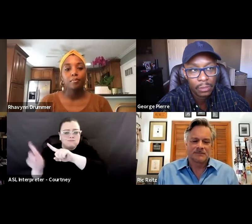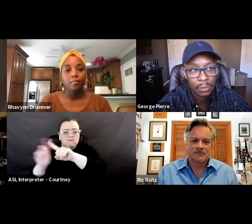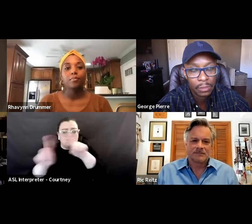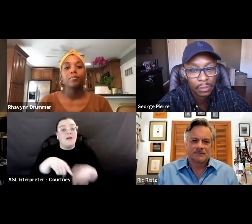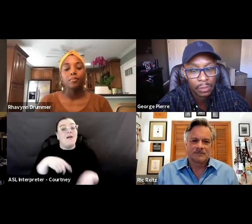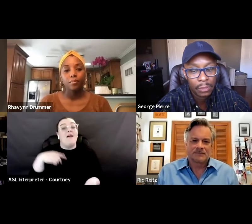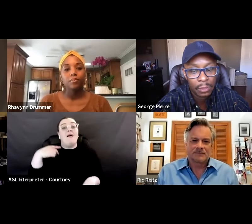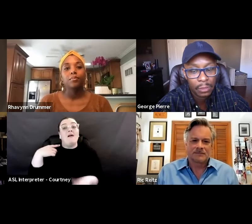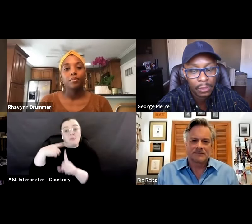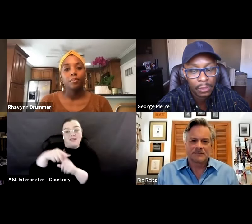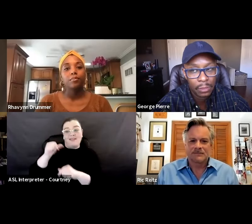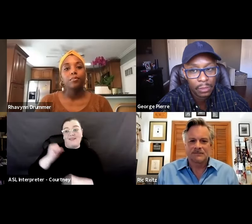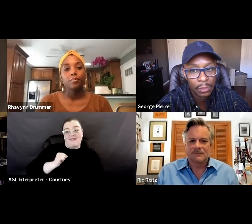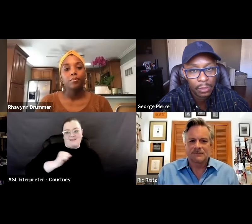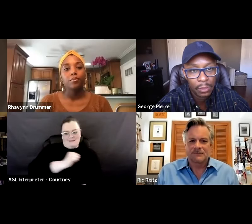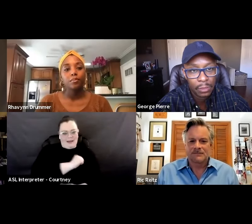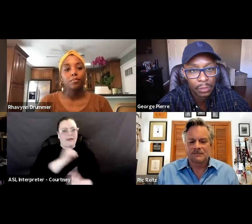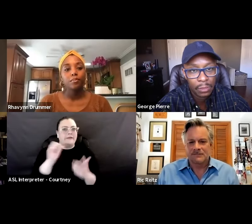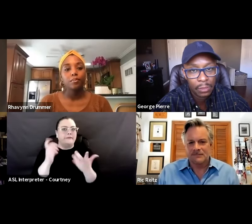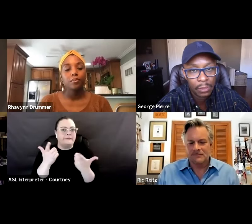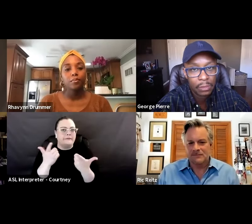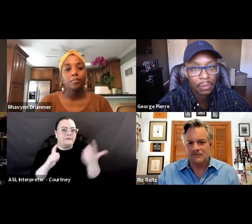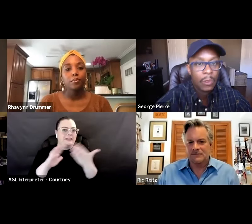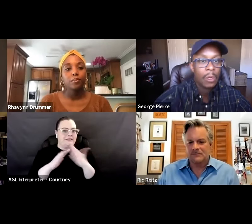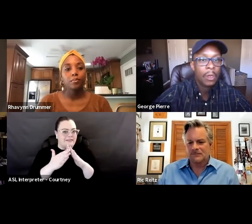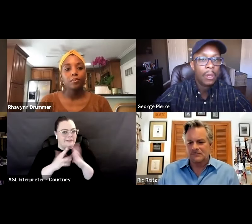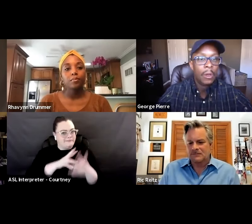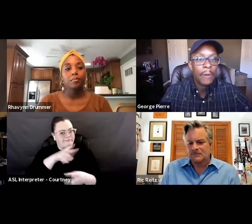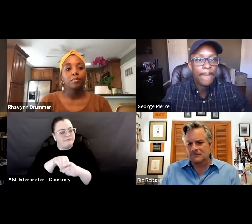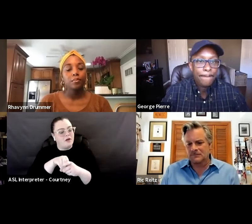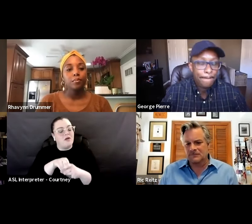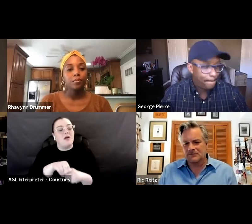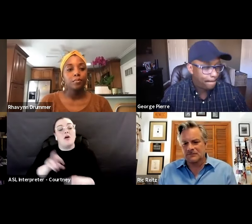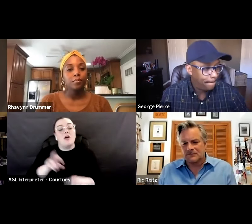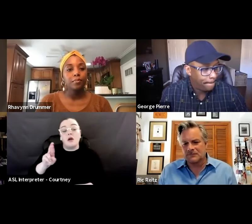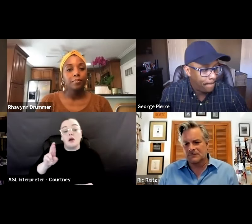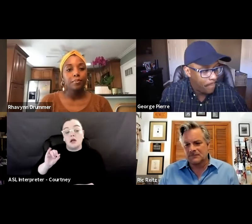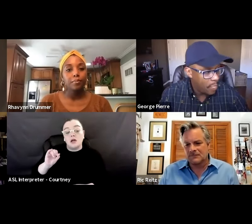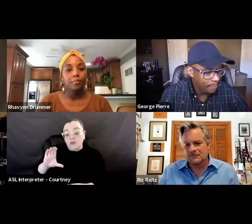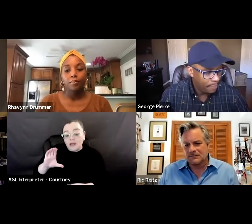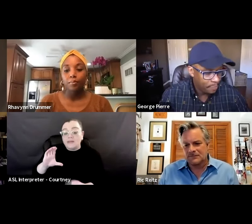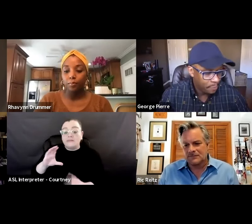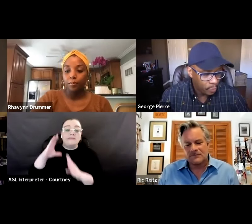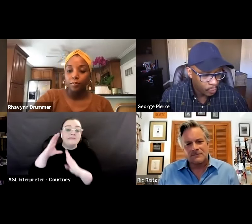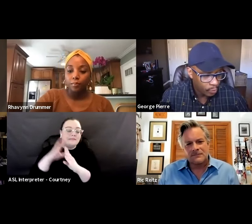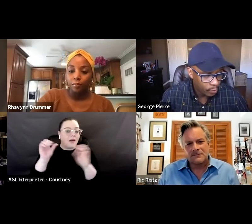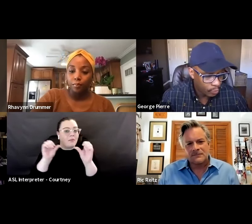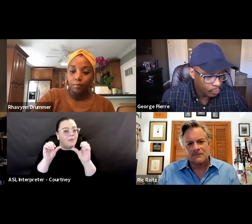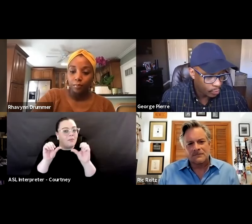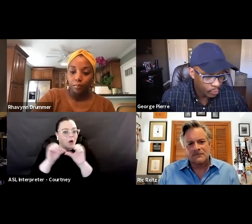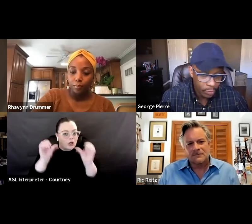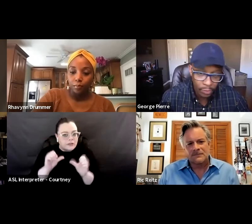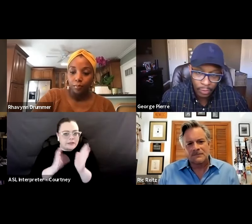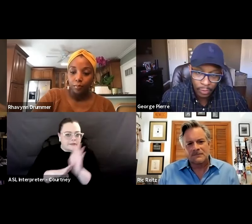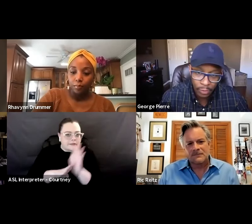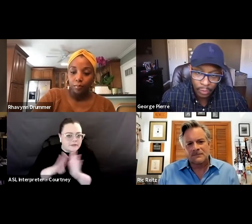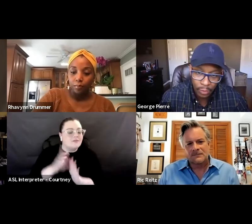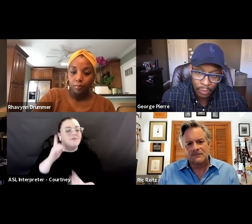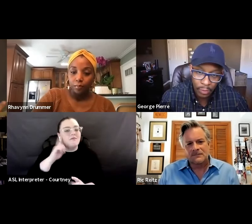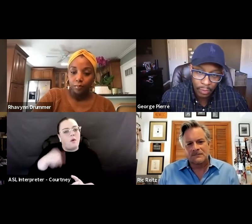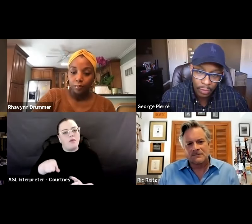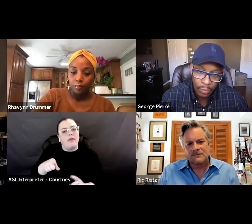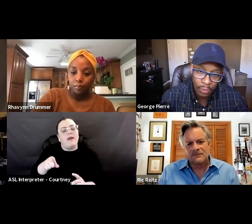around the world. Ric, as one of the chief architects of the Georgia Entertainment Tax Incentives, please frame for us. Tell us how we